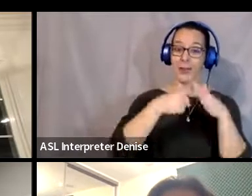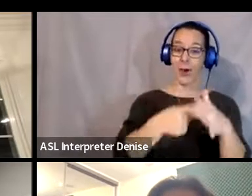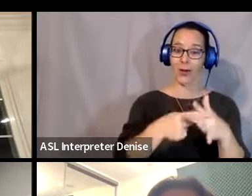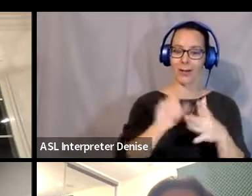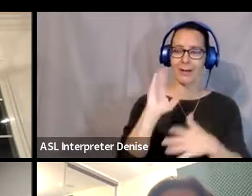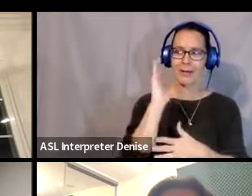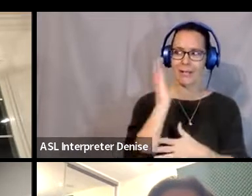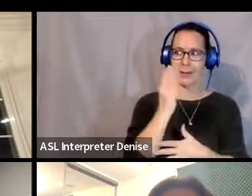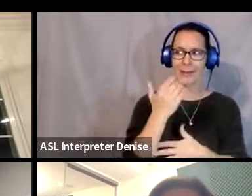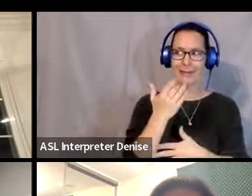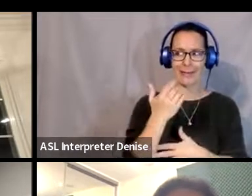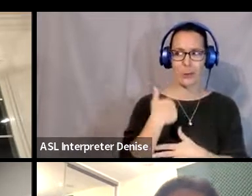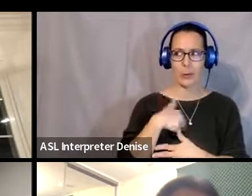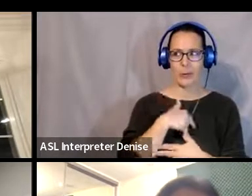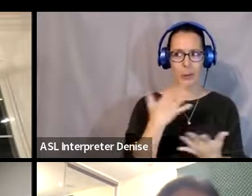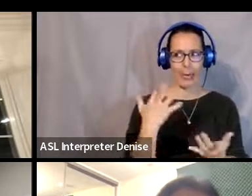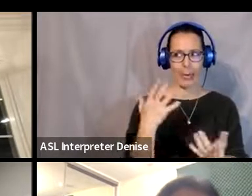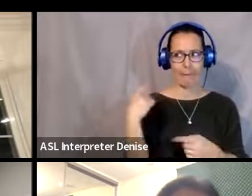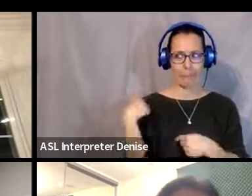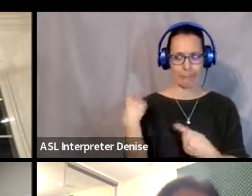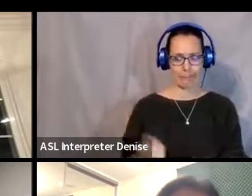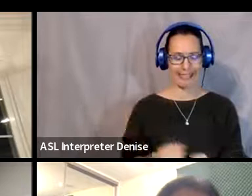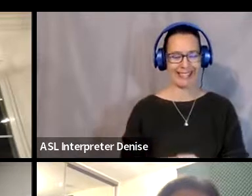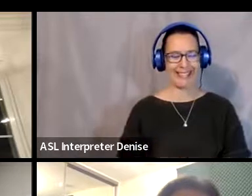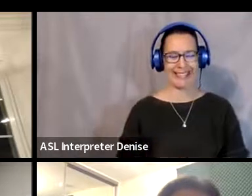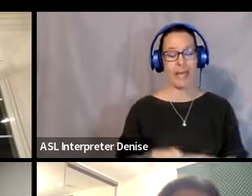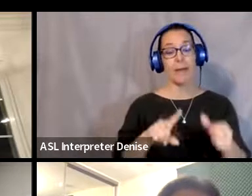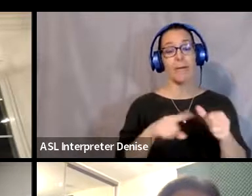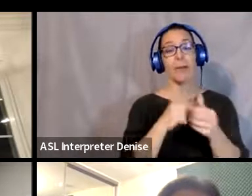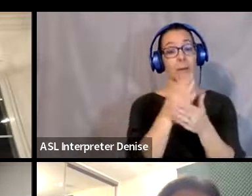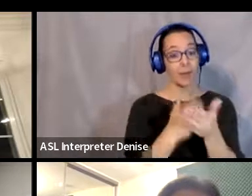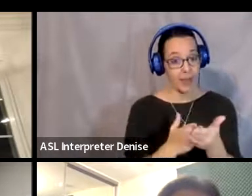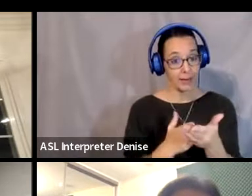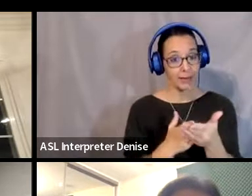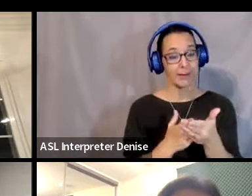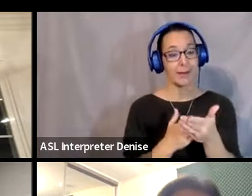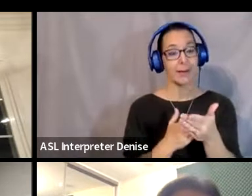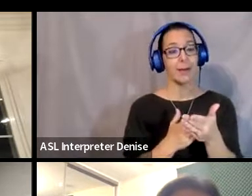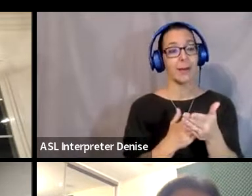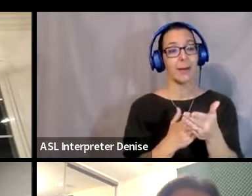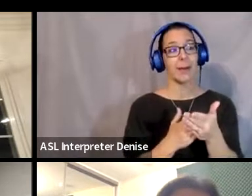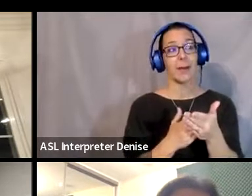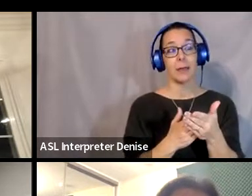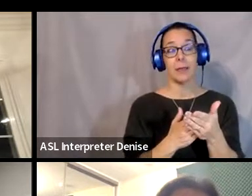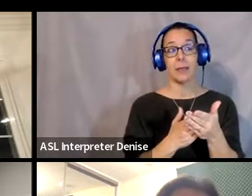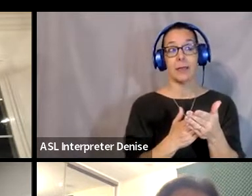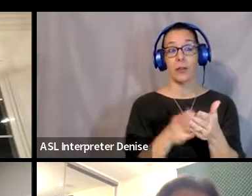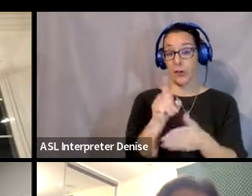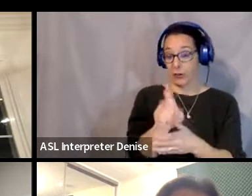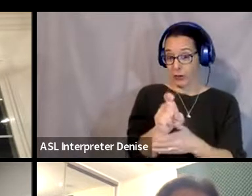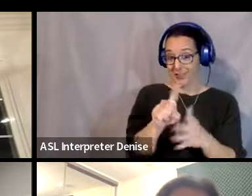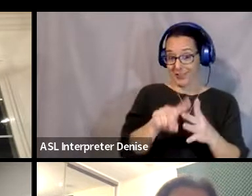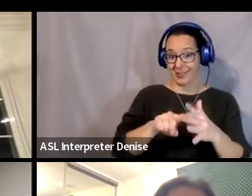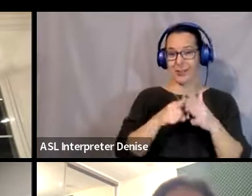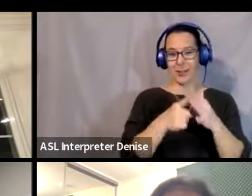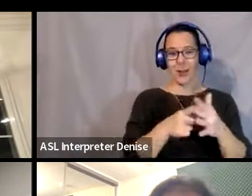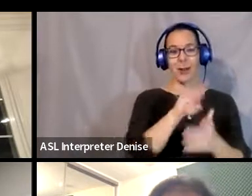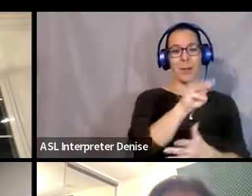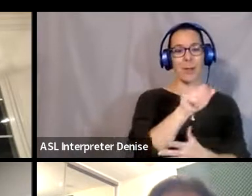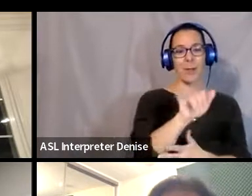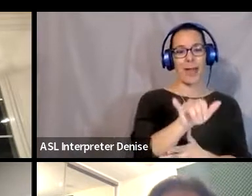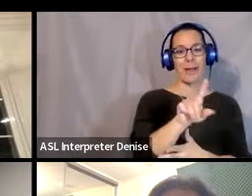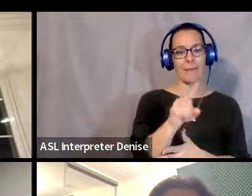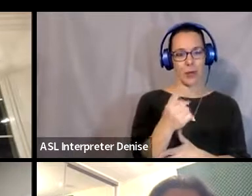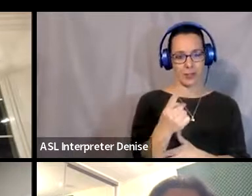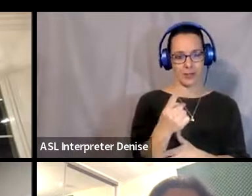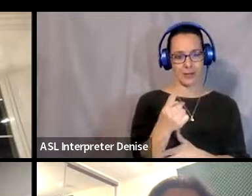forever. But the first phase will begin so far around May 1st. And the first phase will